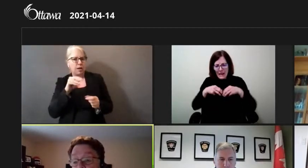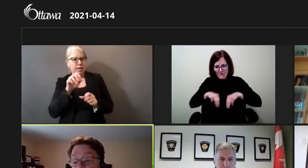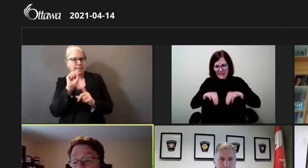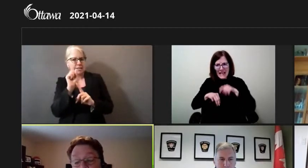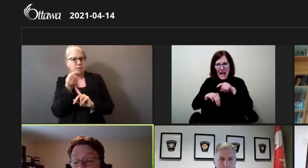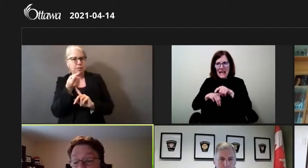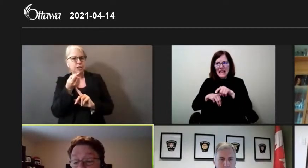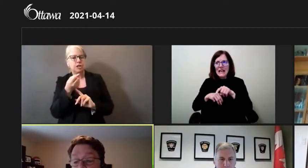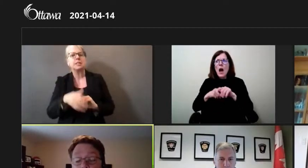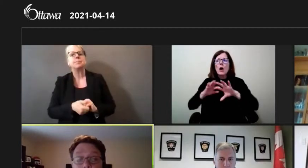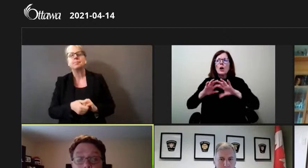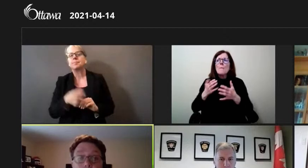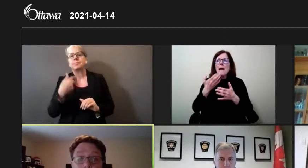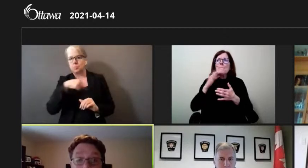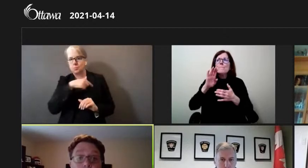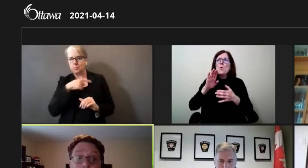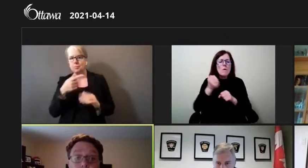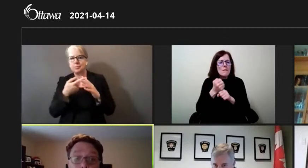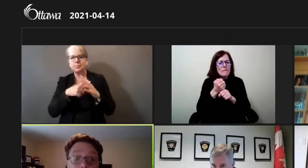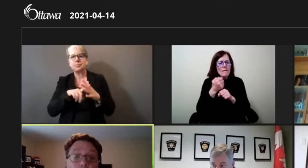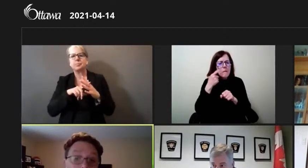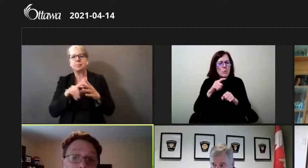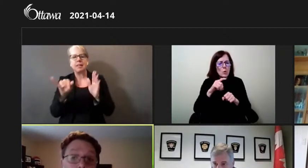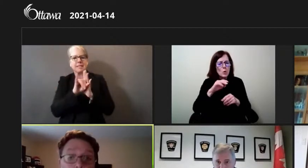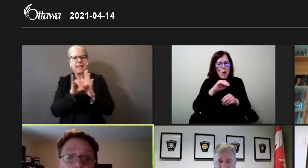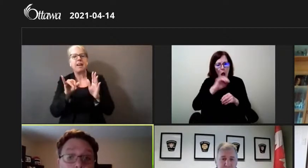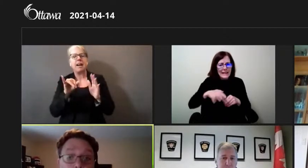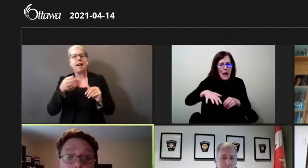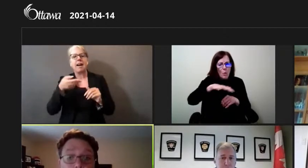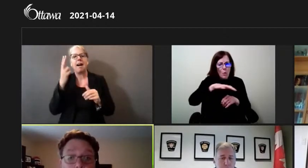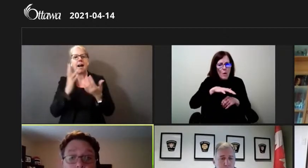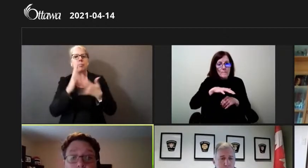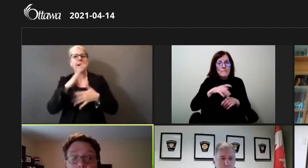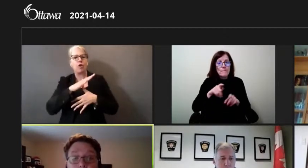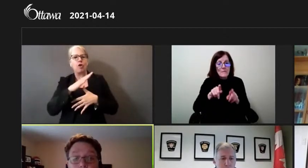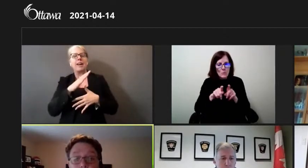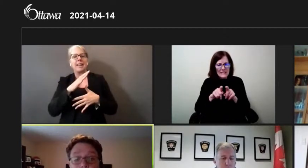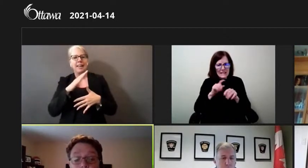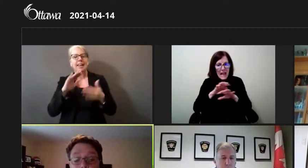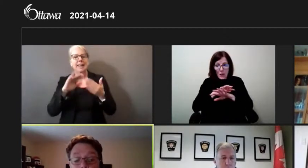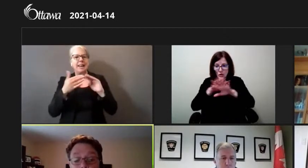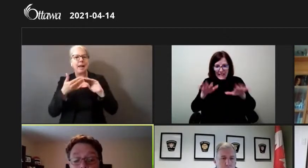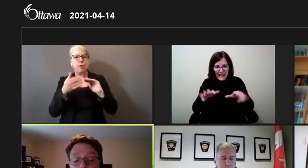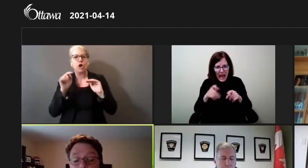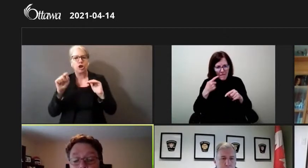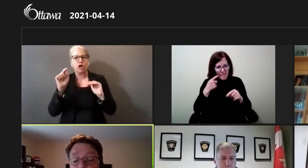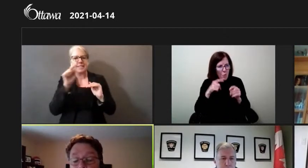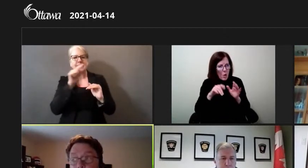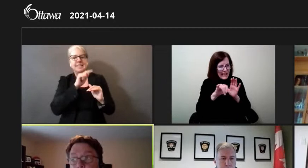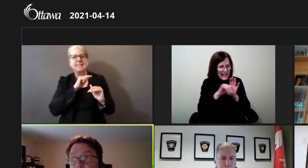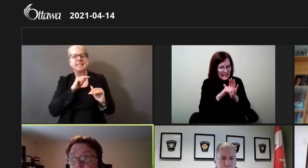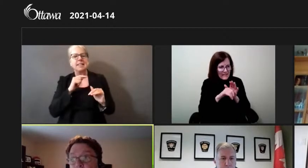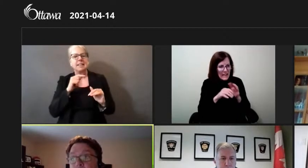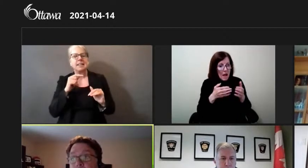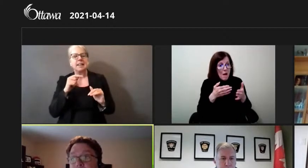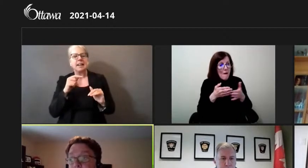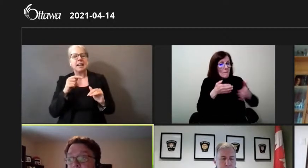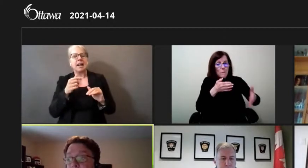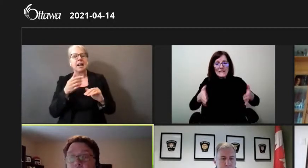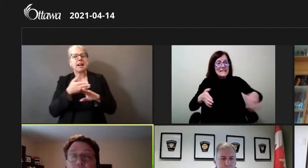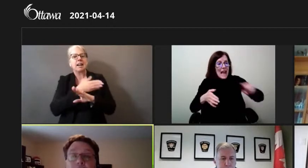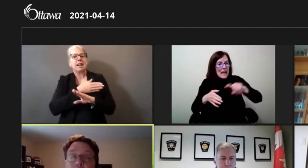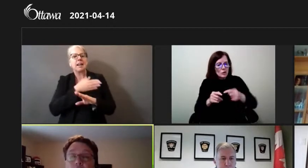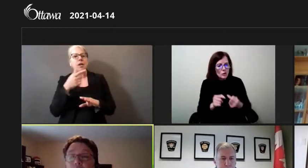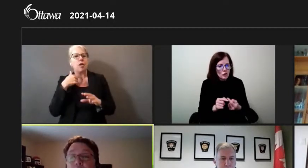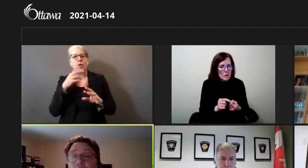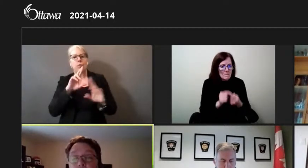We, from the very beginning, identified the high priority neighborhoods. And we, as we said earlier, I mean, we started vaccinating in